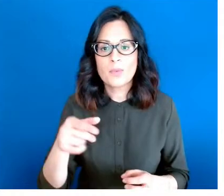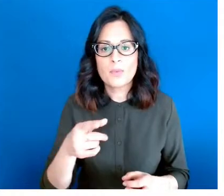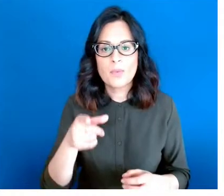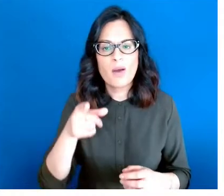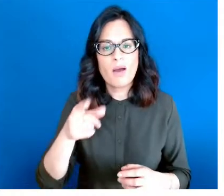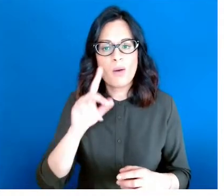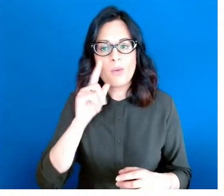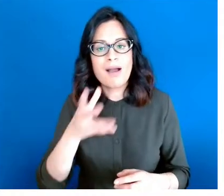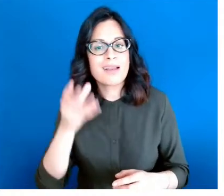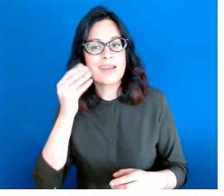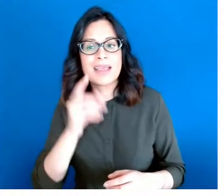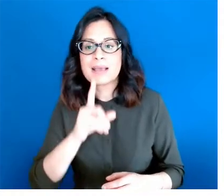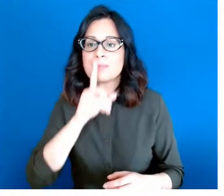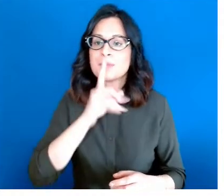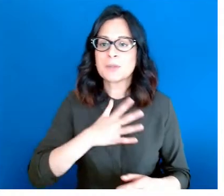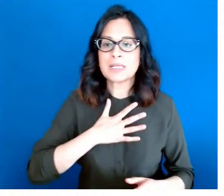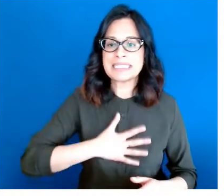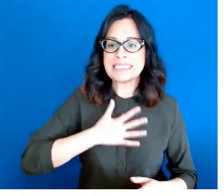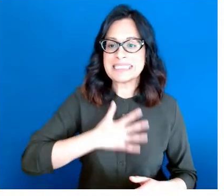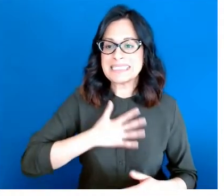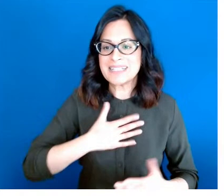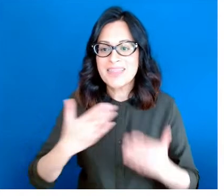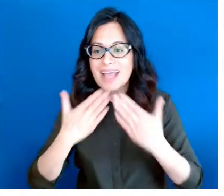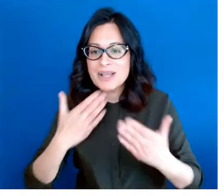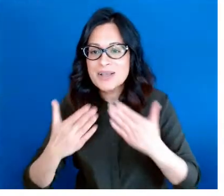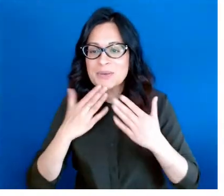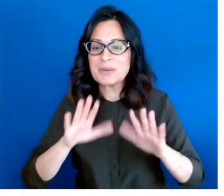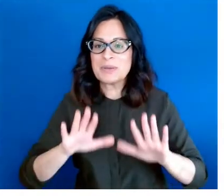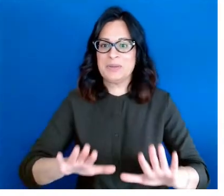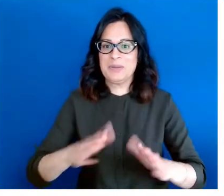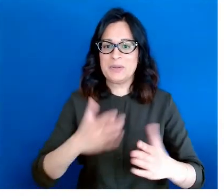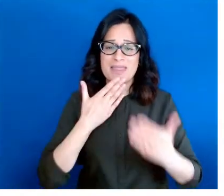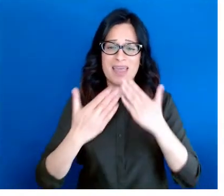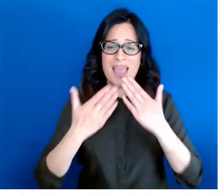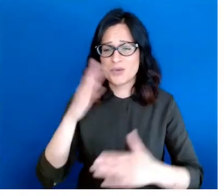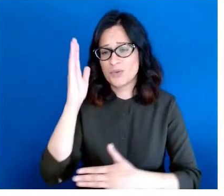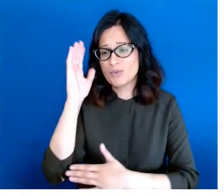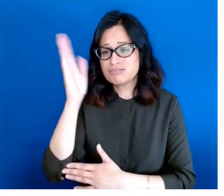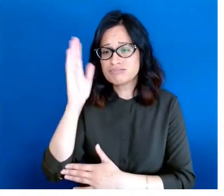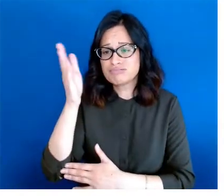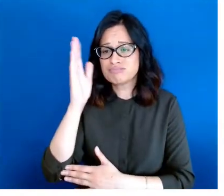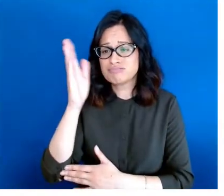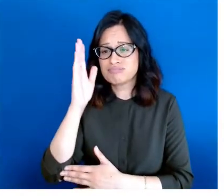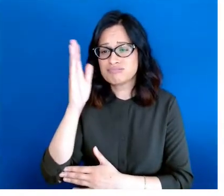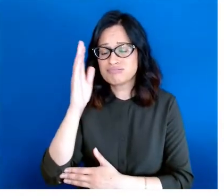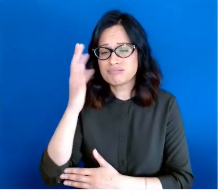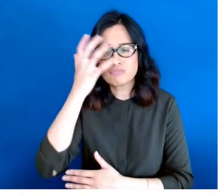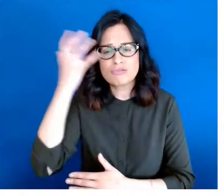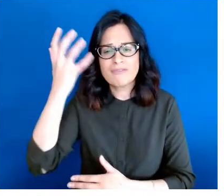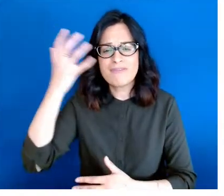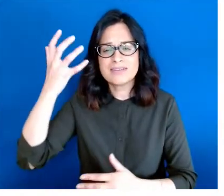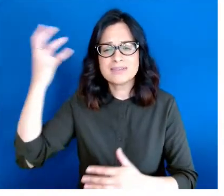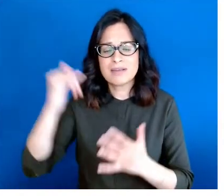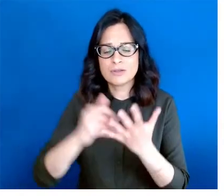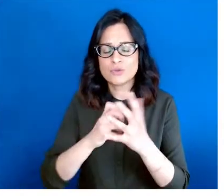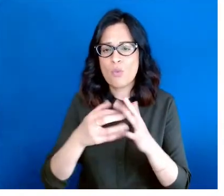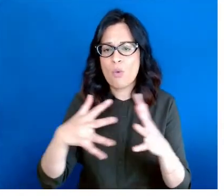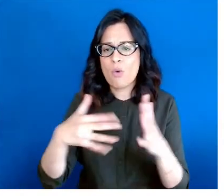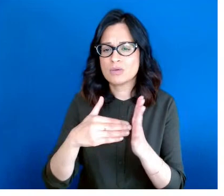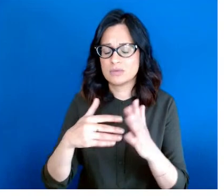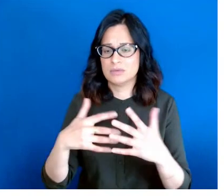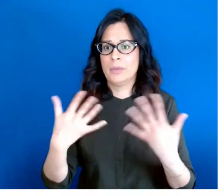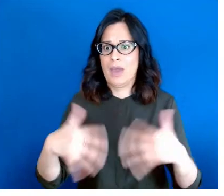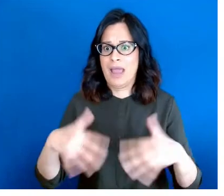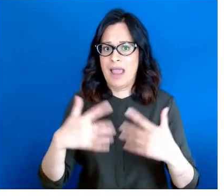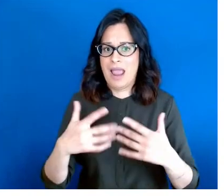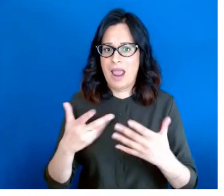Sorry, thank you. So thank you very much, Professor Schwartz. A very interesting talk. We